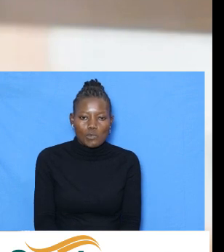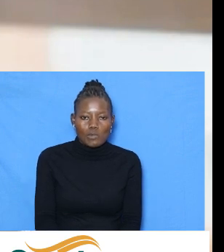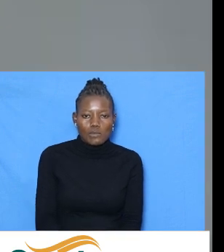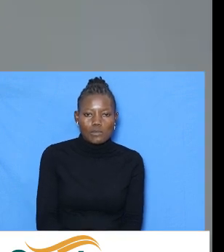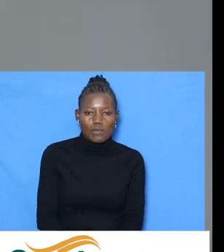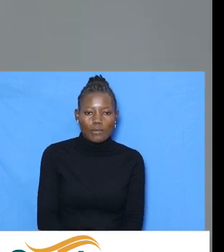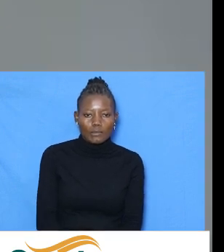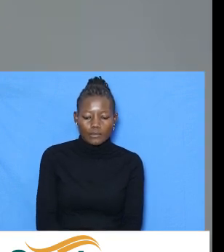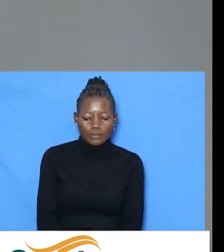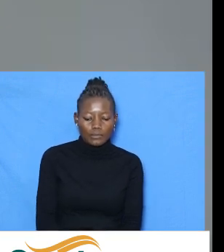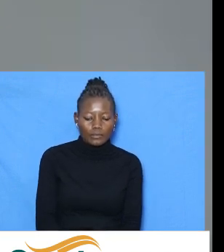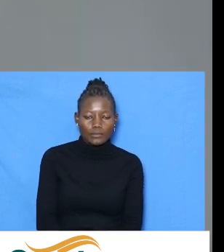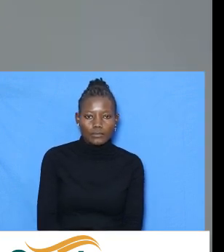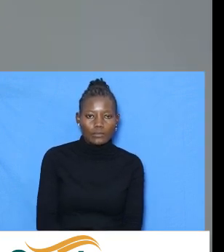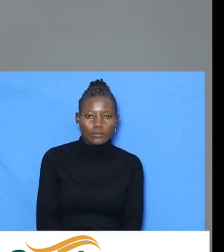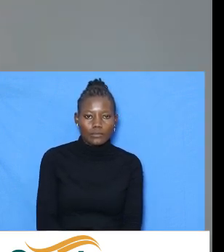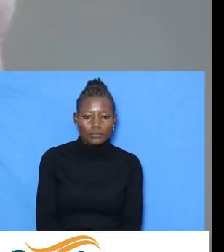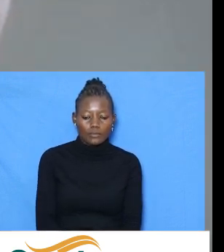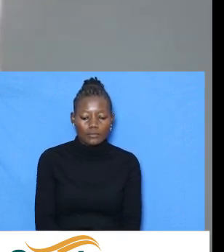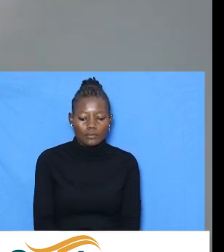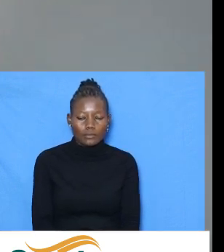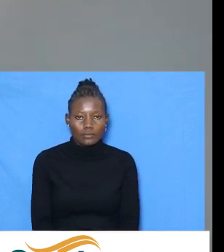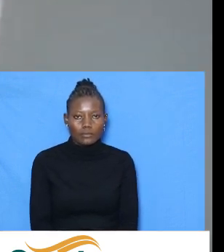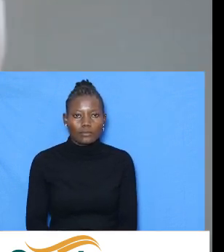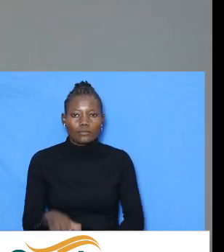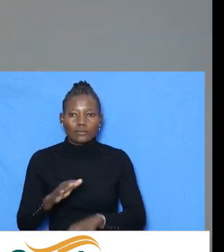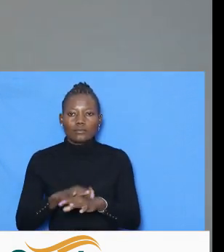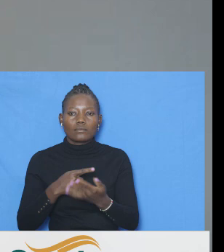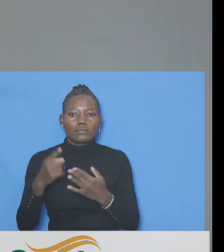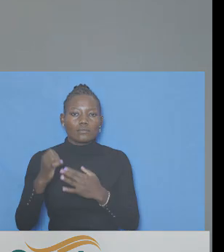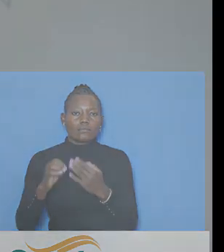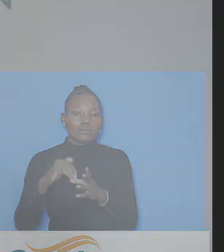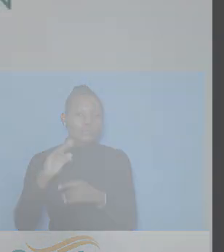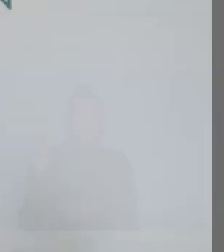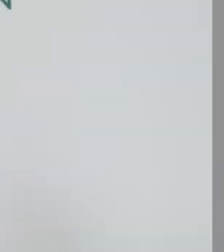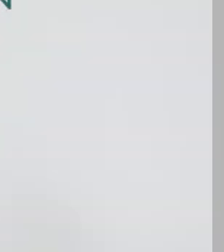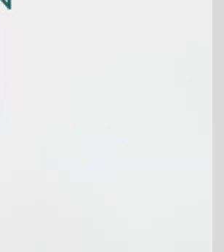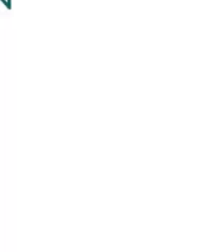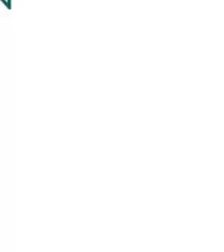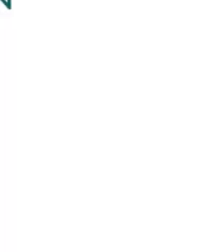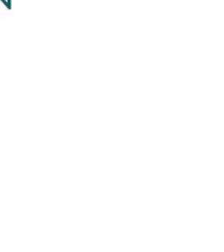Thank you very much, and have a good time and a good weekend in Kenya. Bye-bye from Germany.